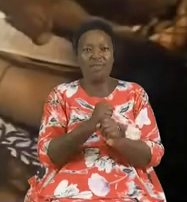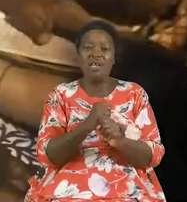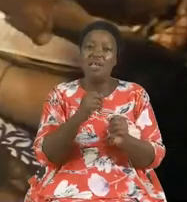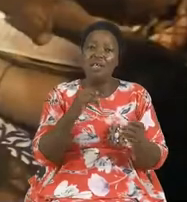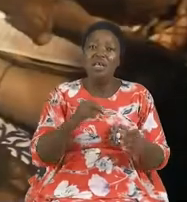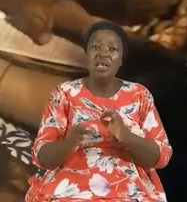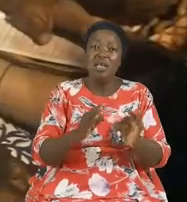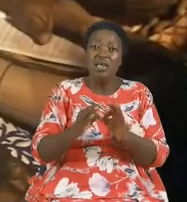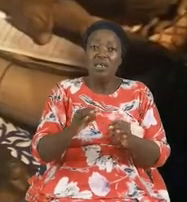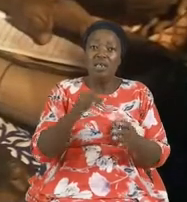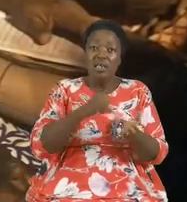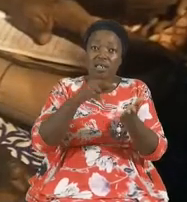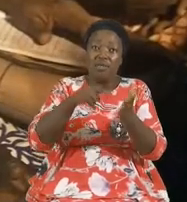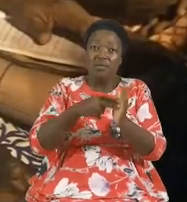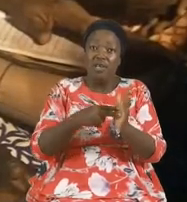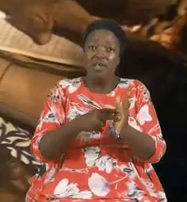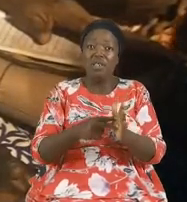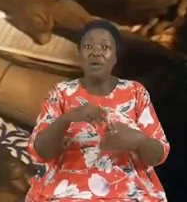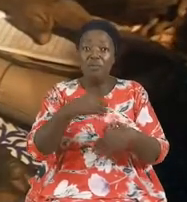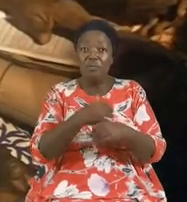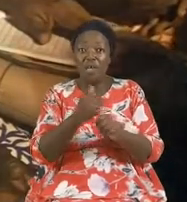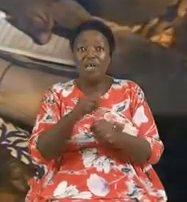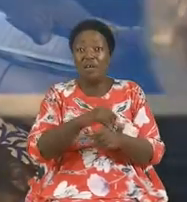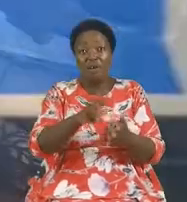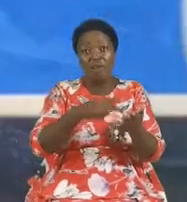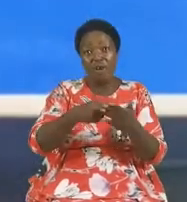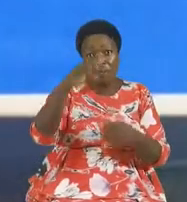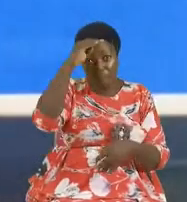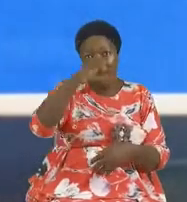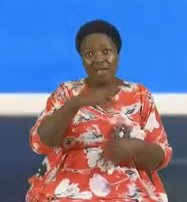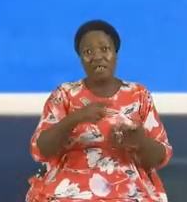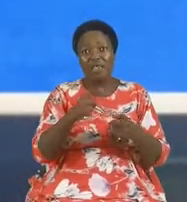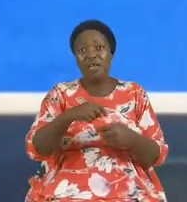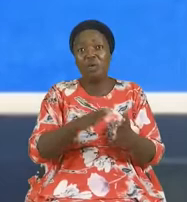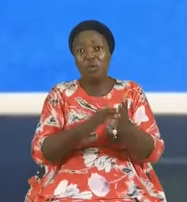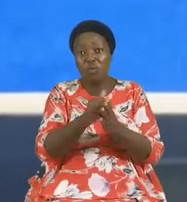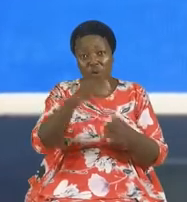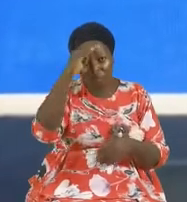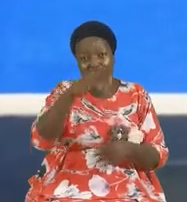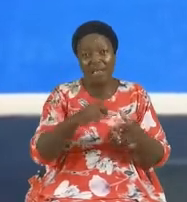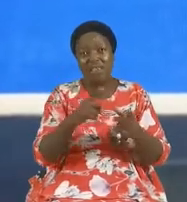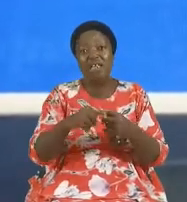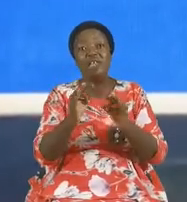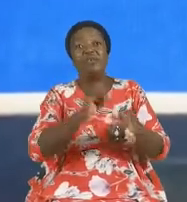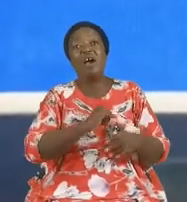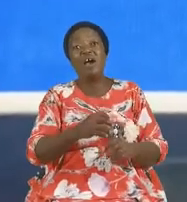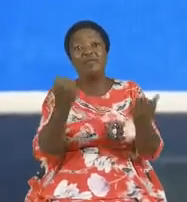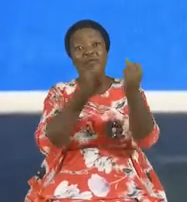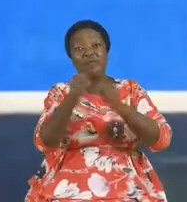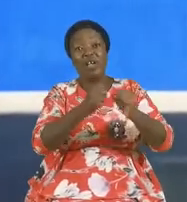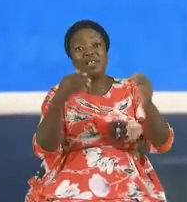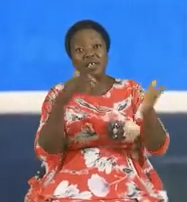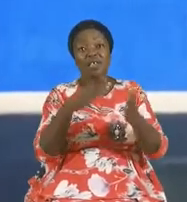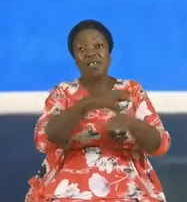the creator, who is going to win? If me, puny man, poor man, and